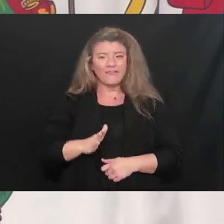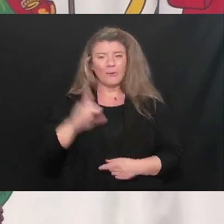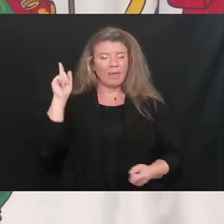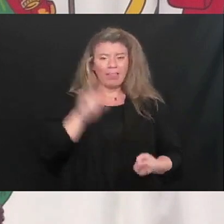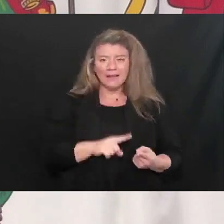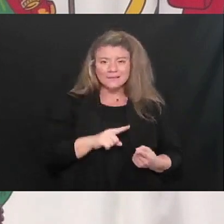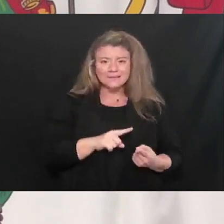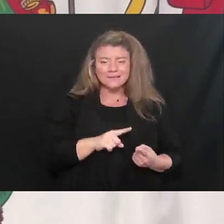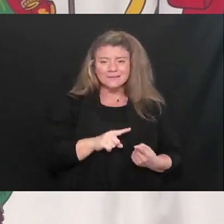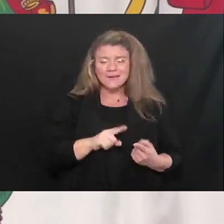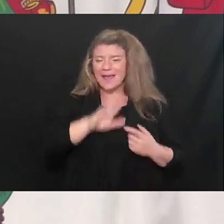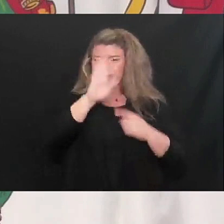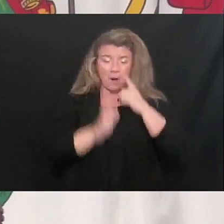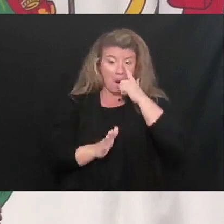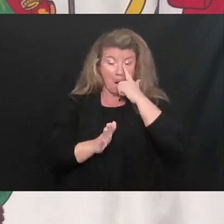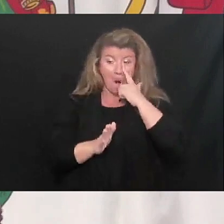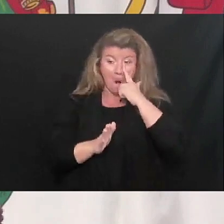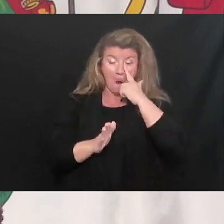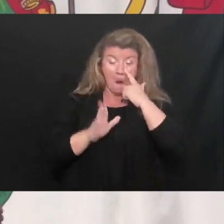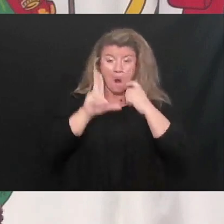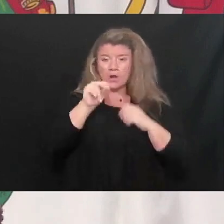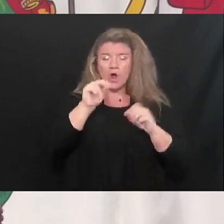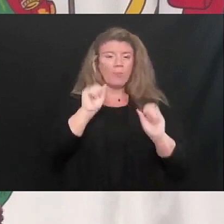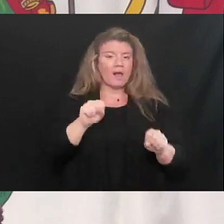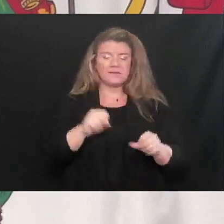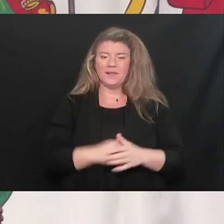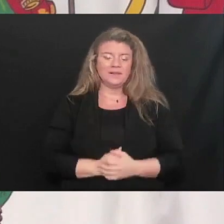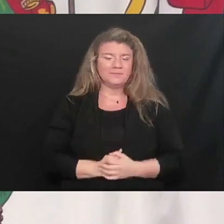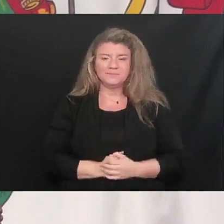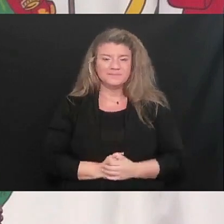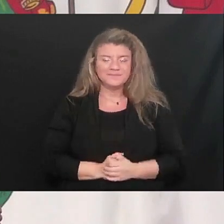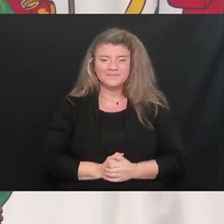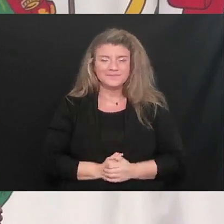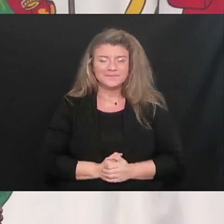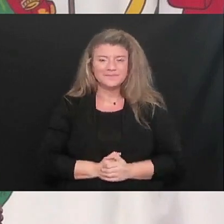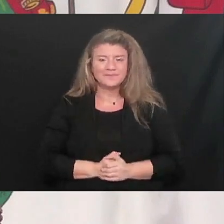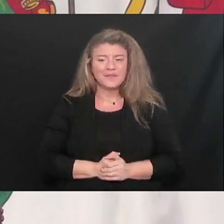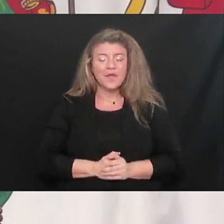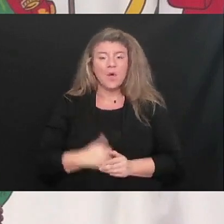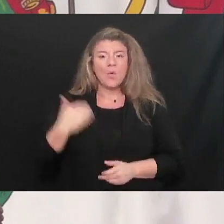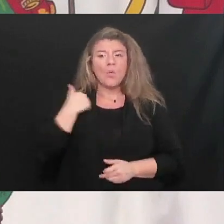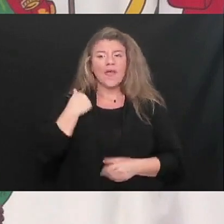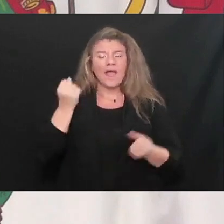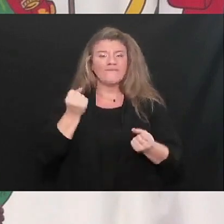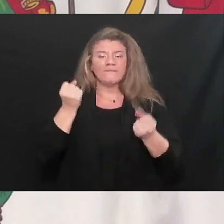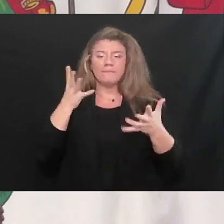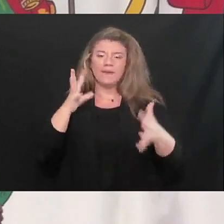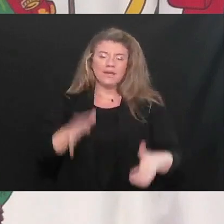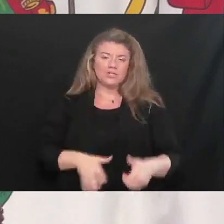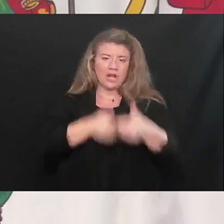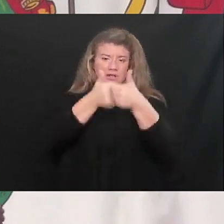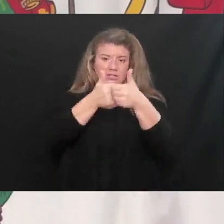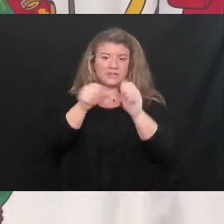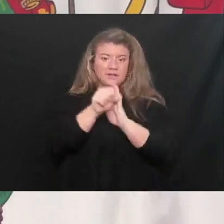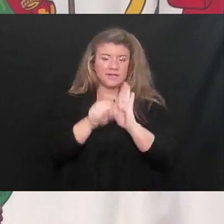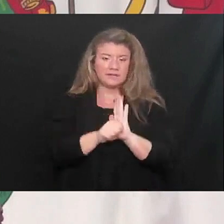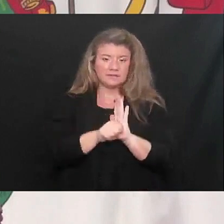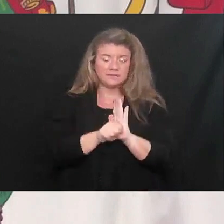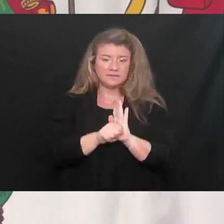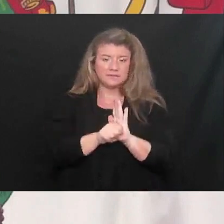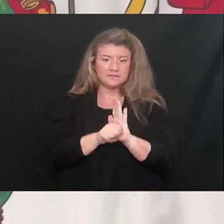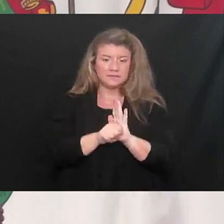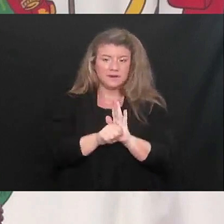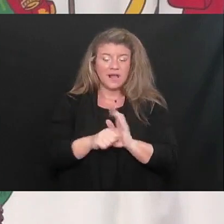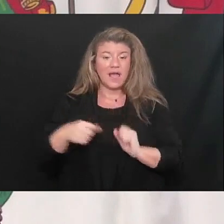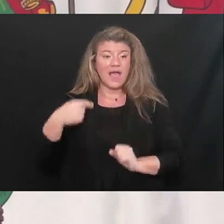No way. No possibility. We have many, many challenges in our state. And